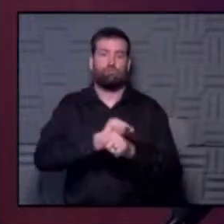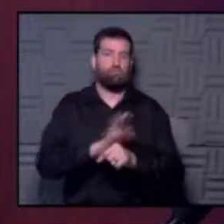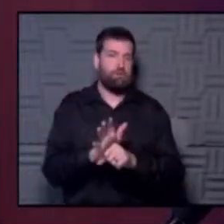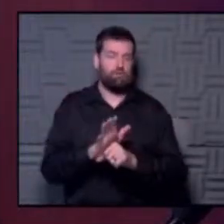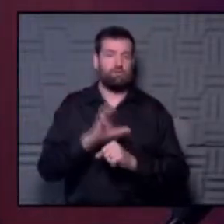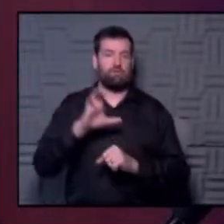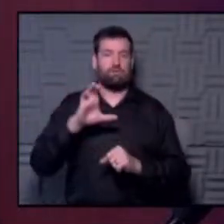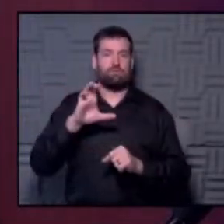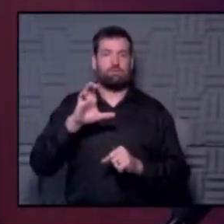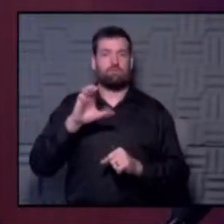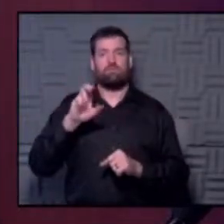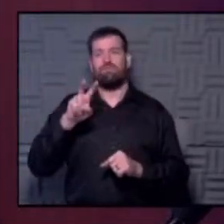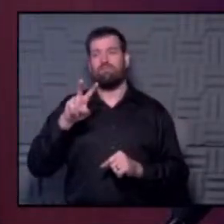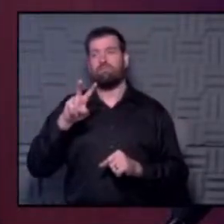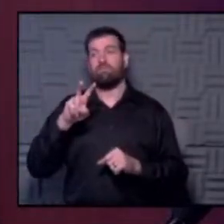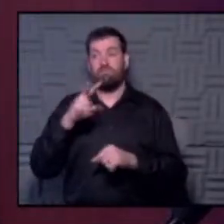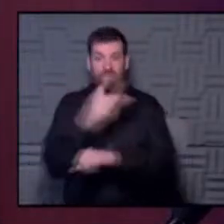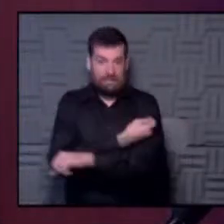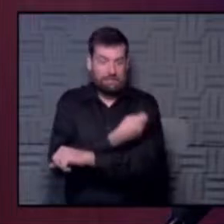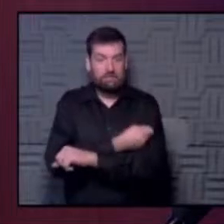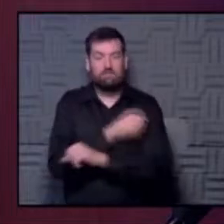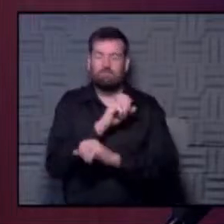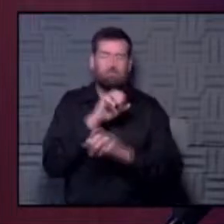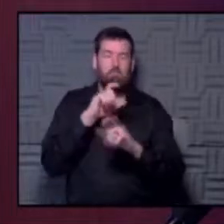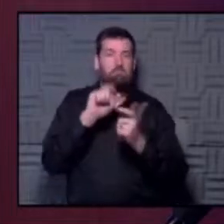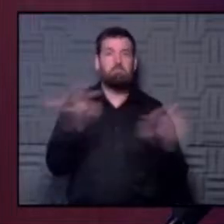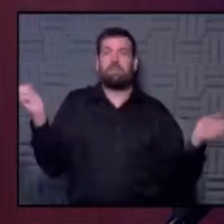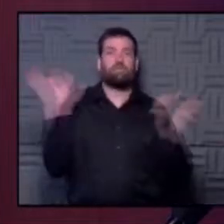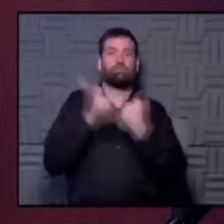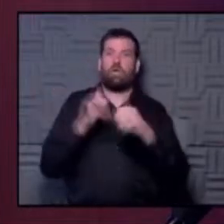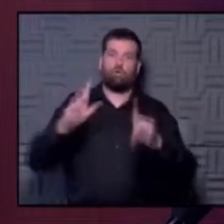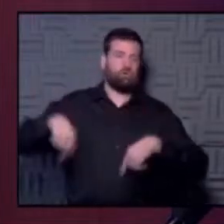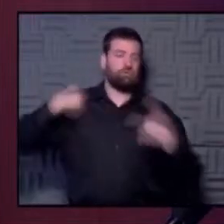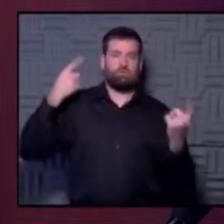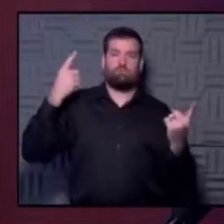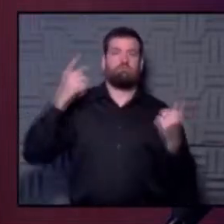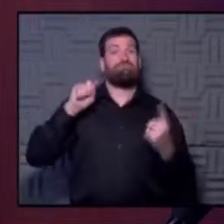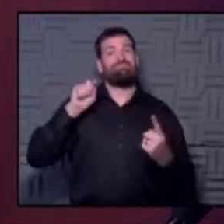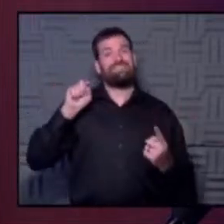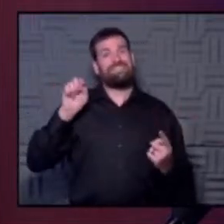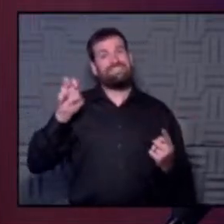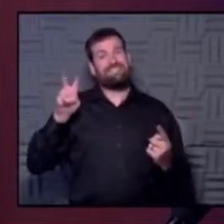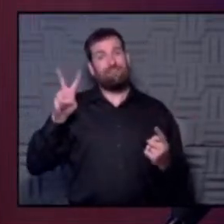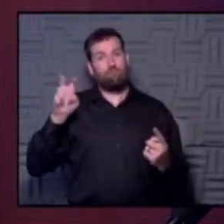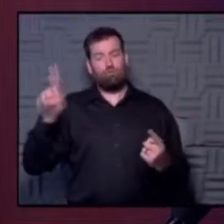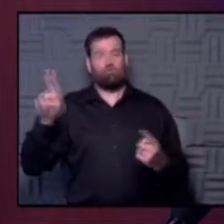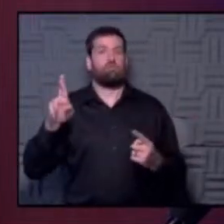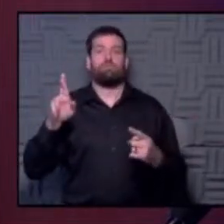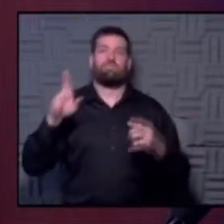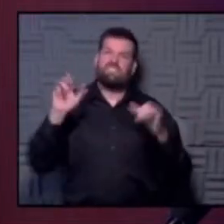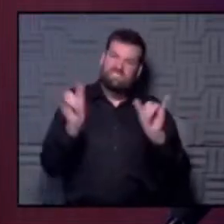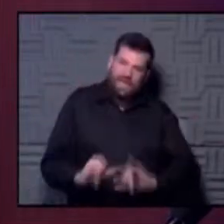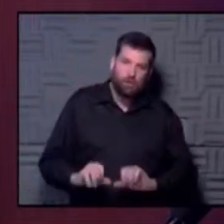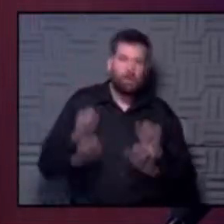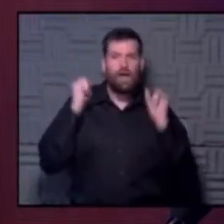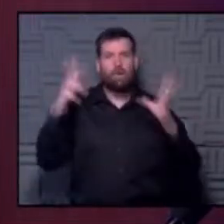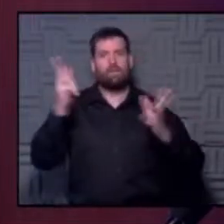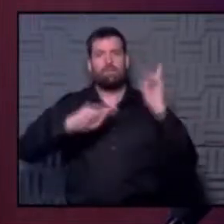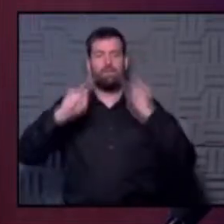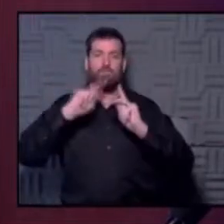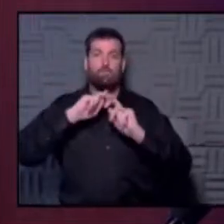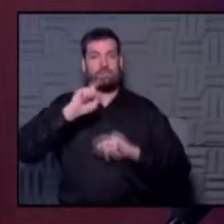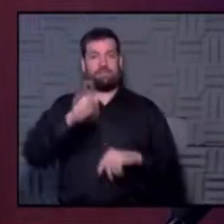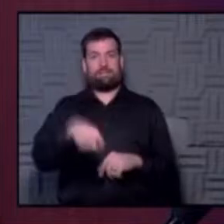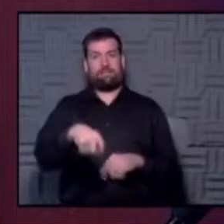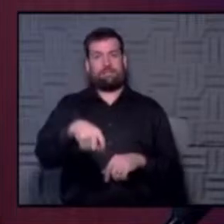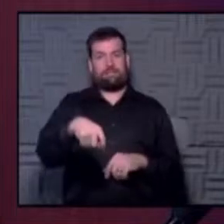COVID vaccine could be the greatest logistical challenge the world has ever faced. Yes. Because just the scale and the volume of people that will